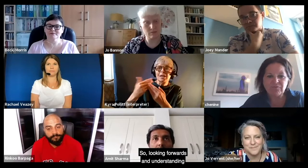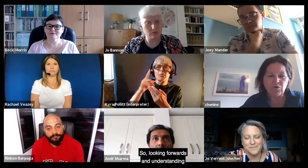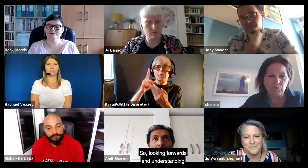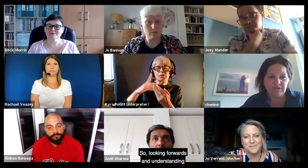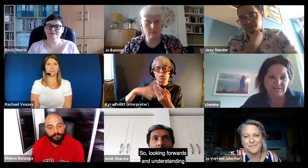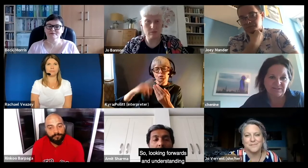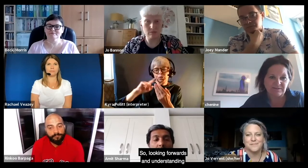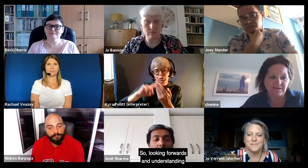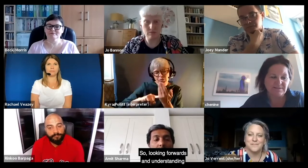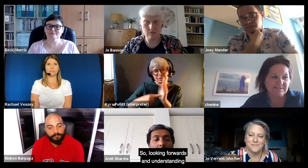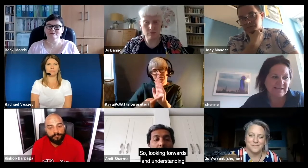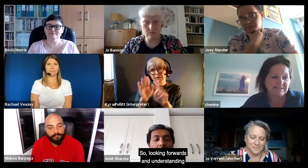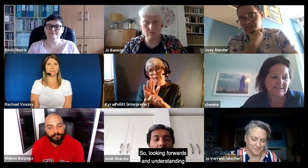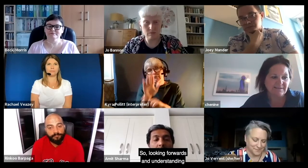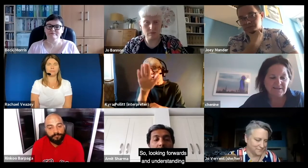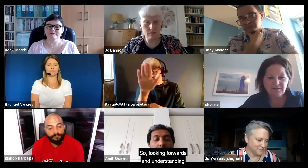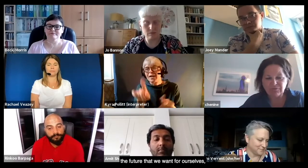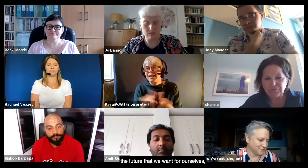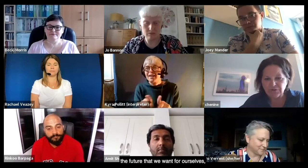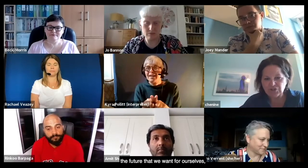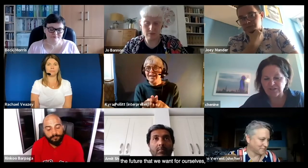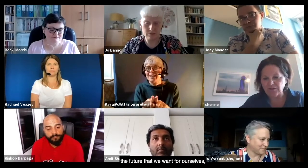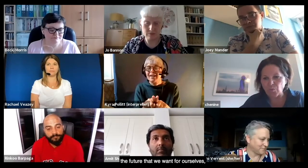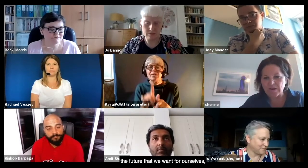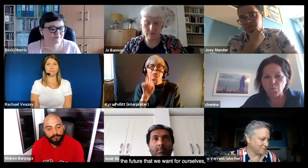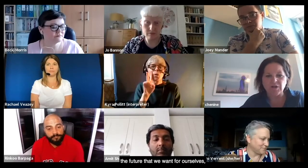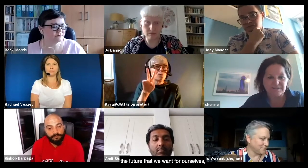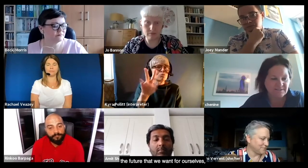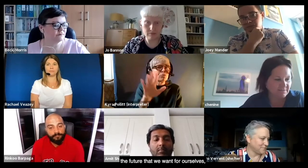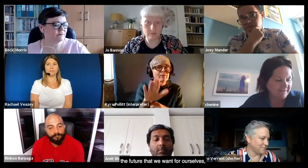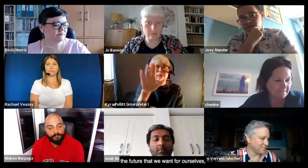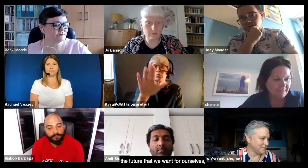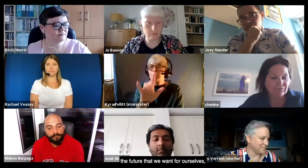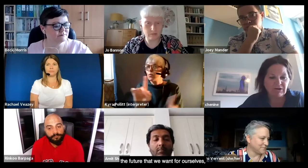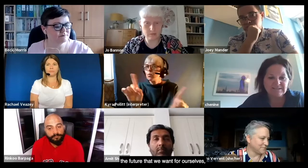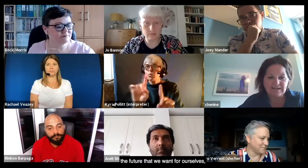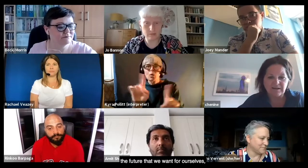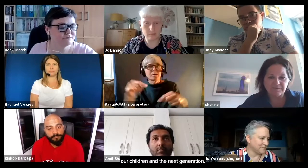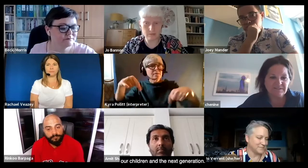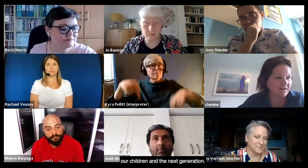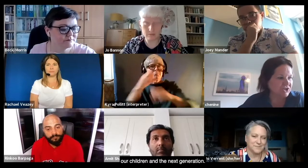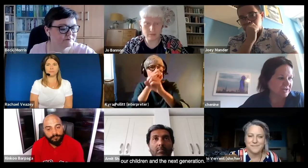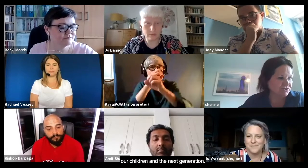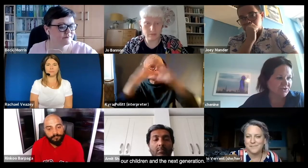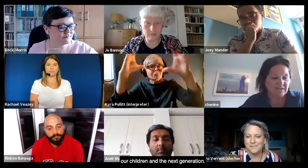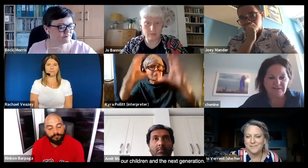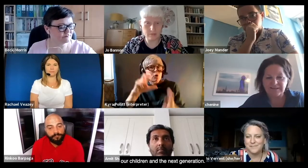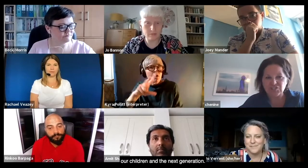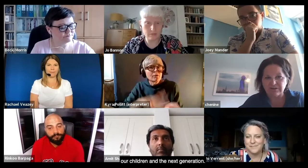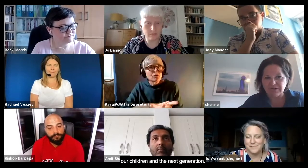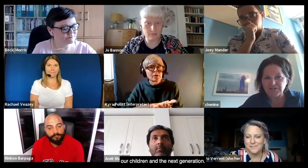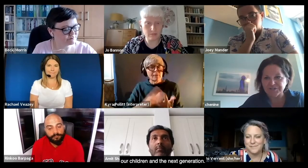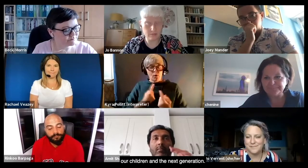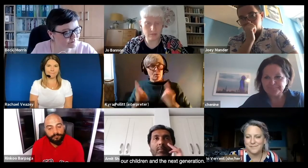looking forwards and understanding the future that we want for ourselves, our children, and the